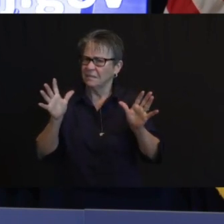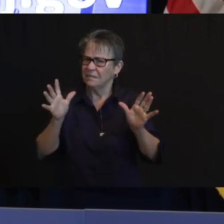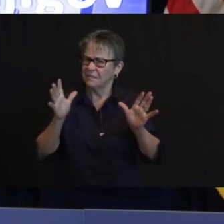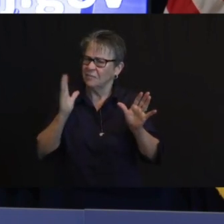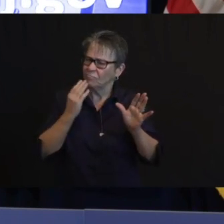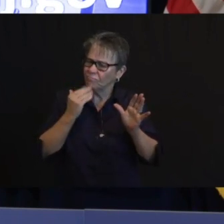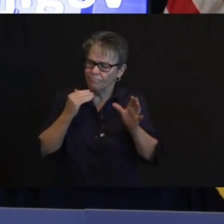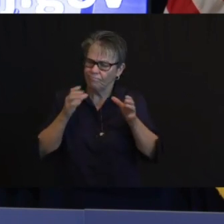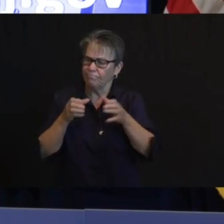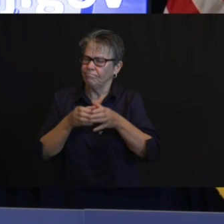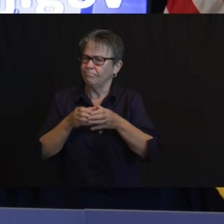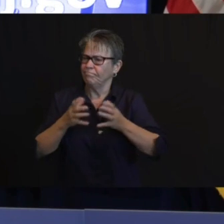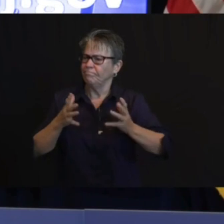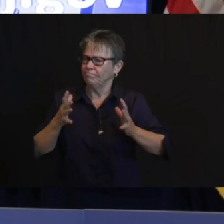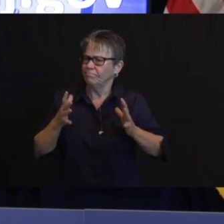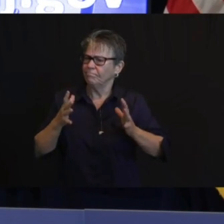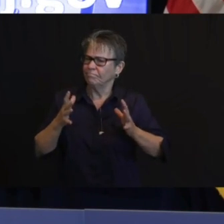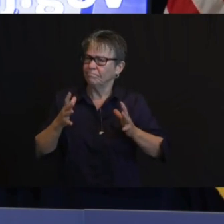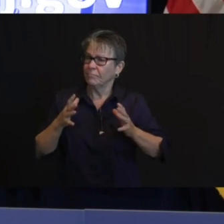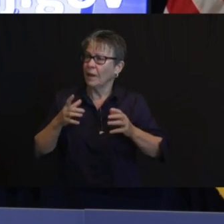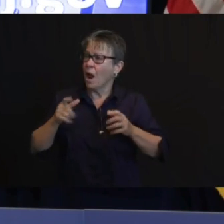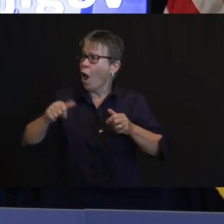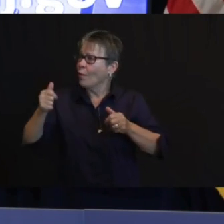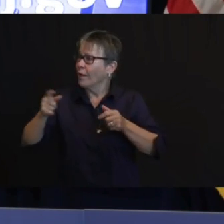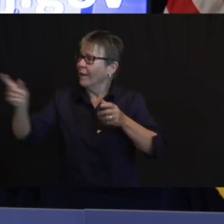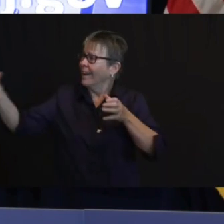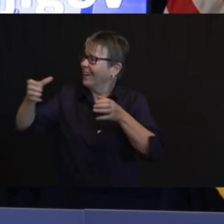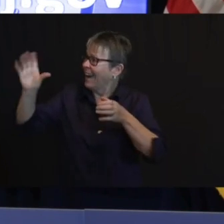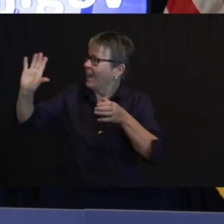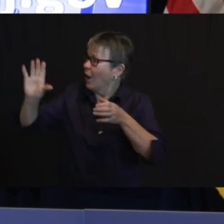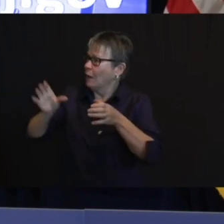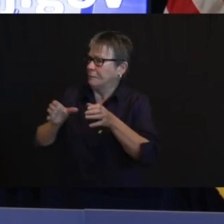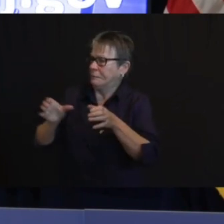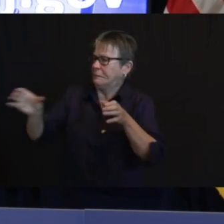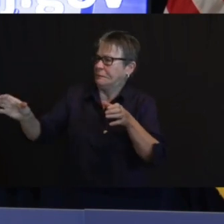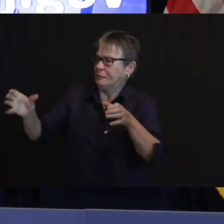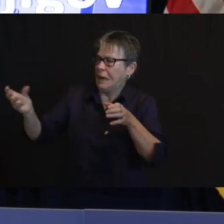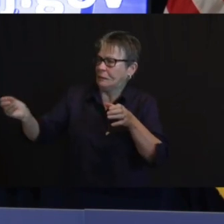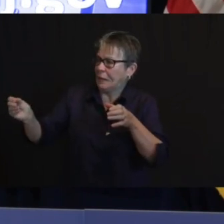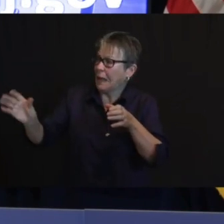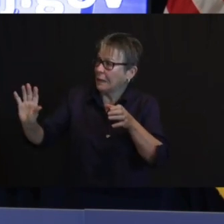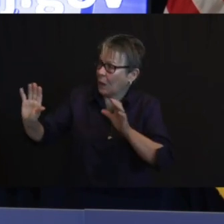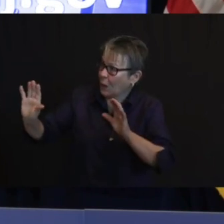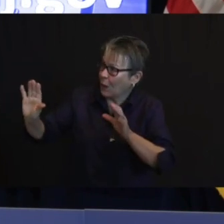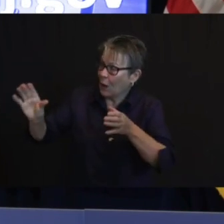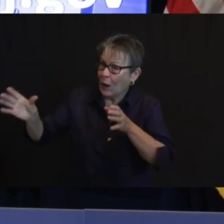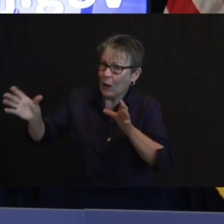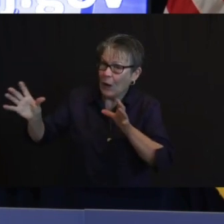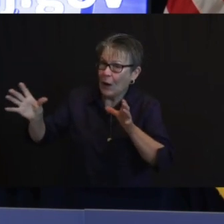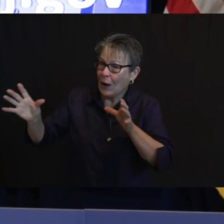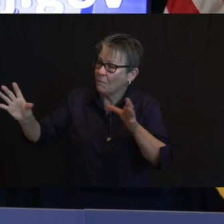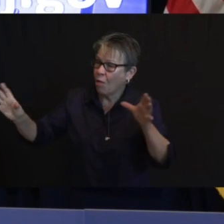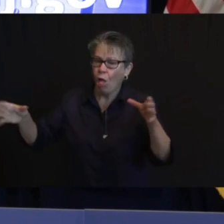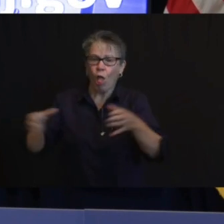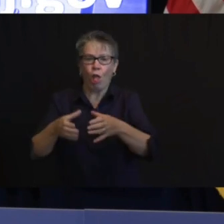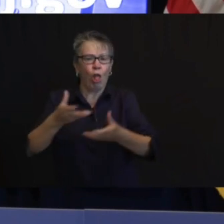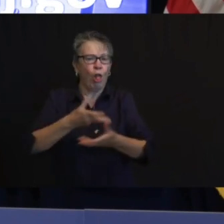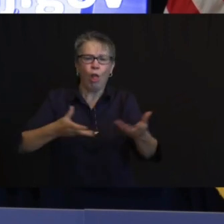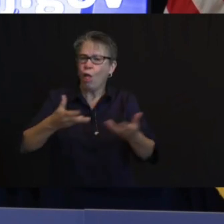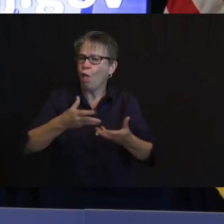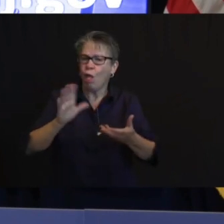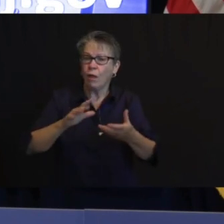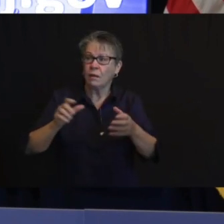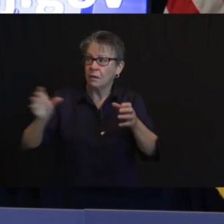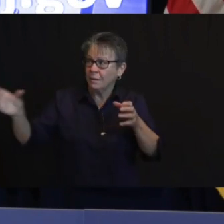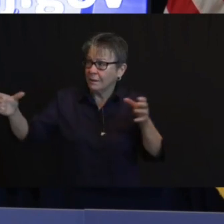at least 6 feet apart. The best option is to host outdoors rather than indoors as much as